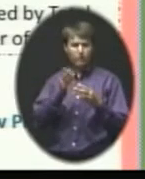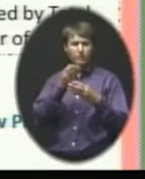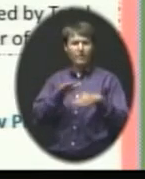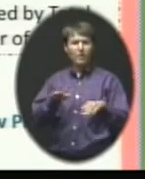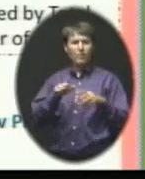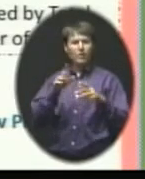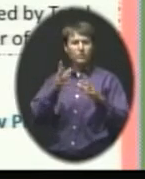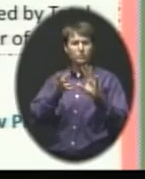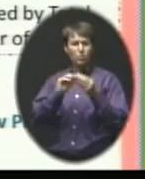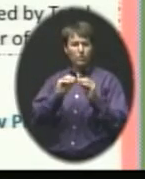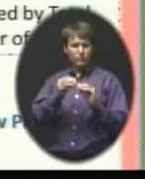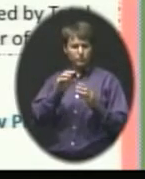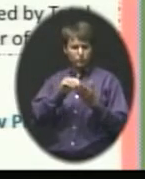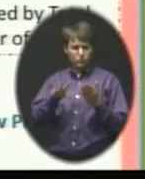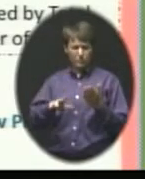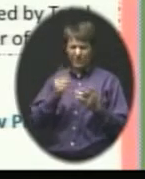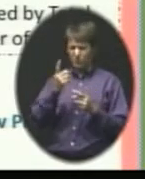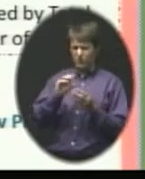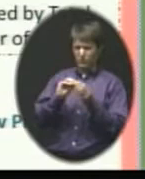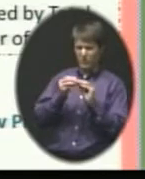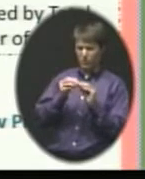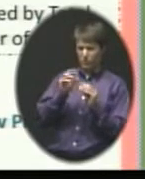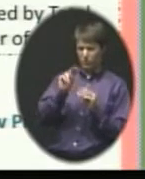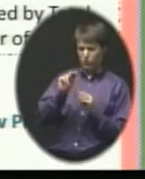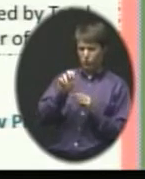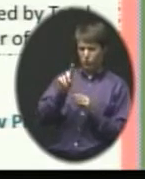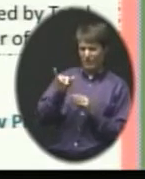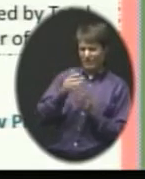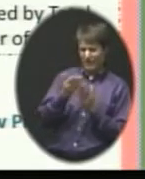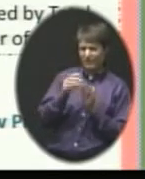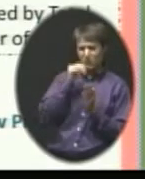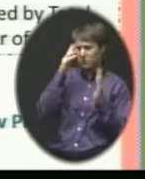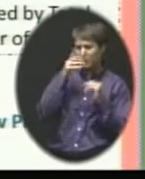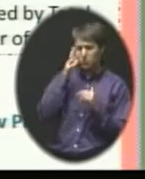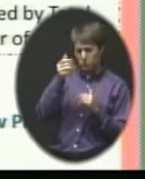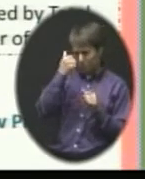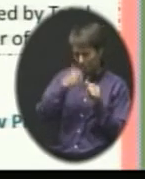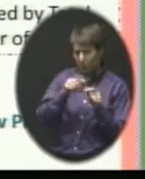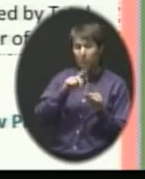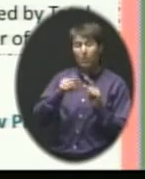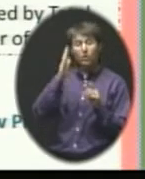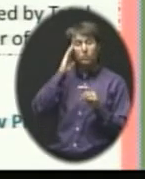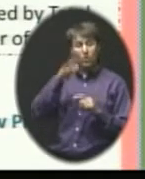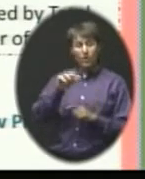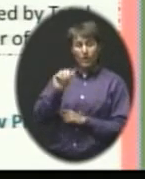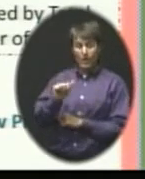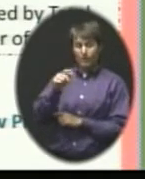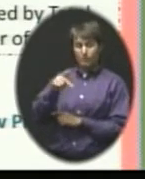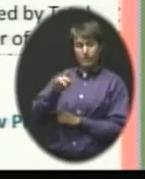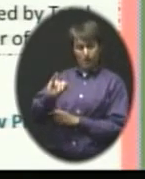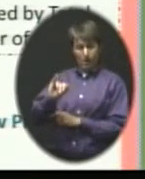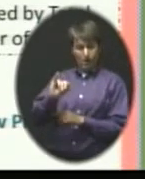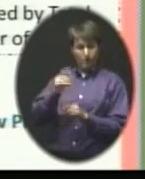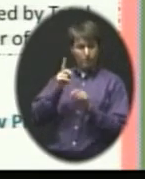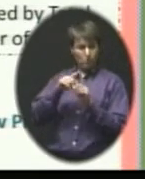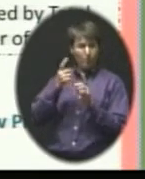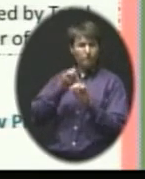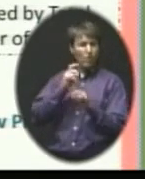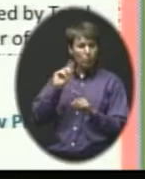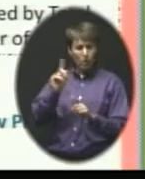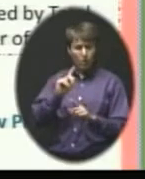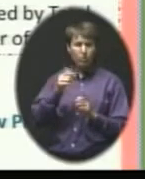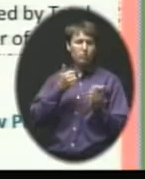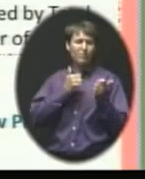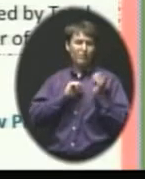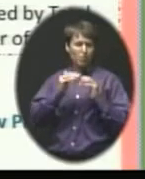of one of those little number nerdy things that I don't expect you to remember, but just know that an API score comes from the performance levels